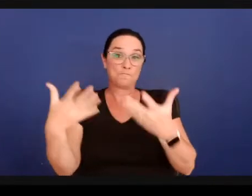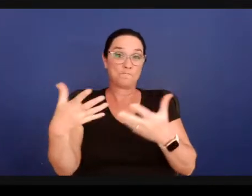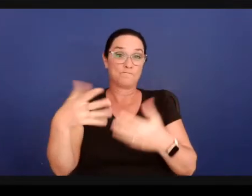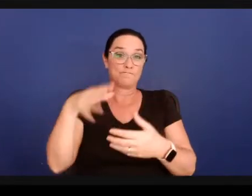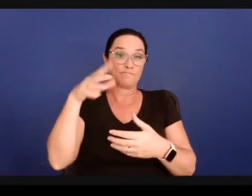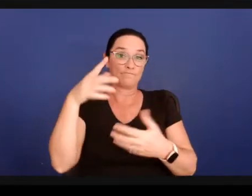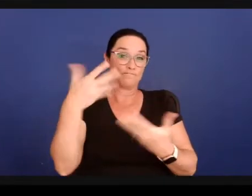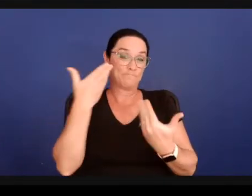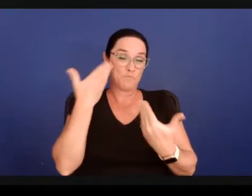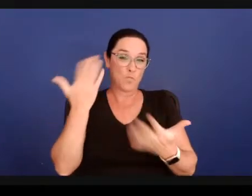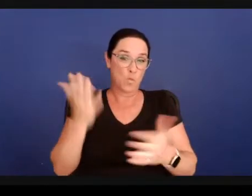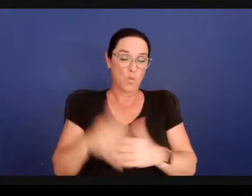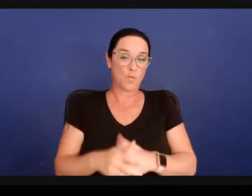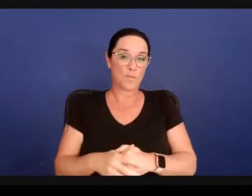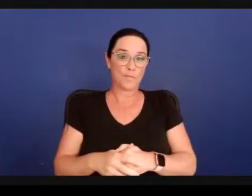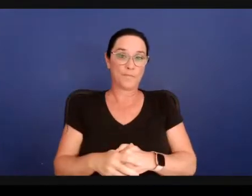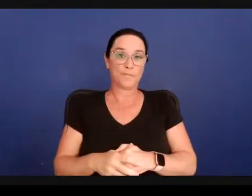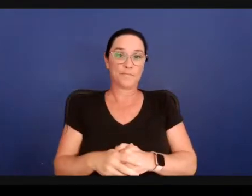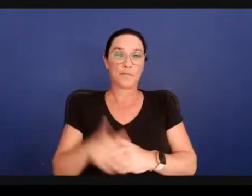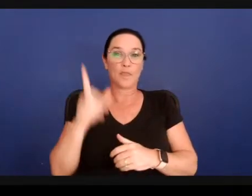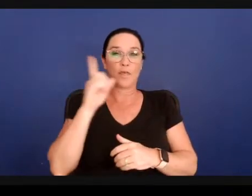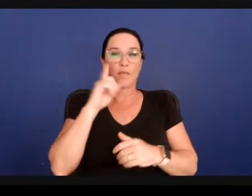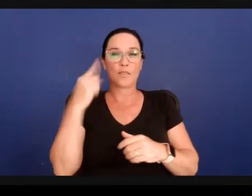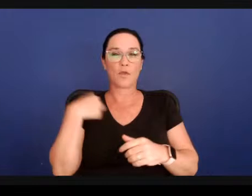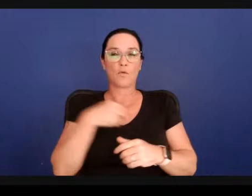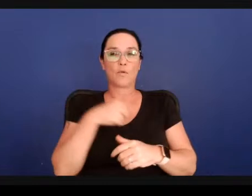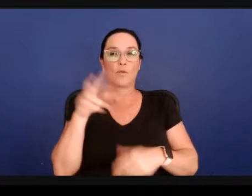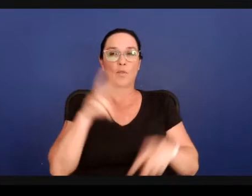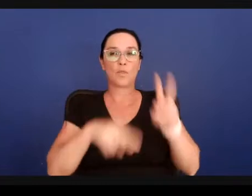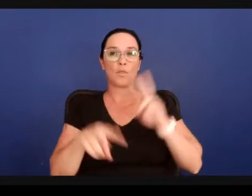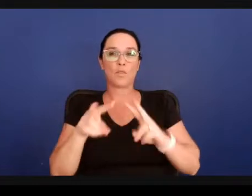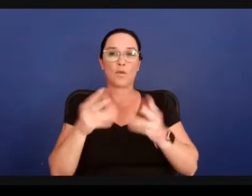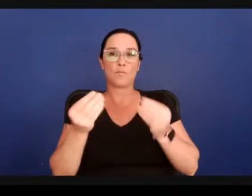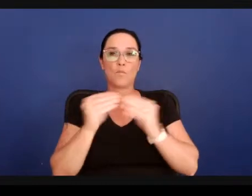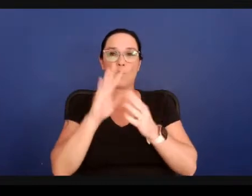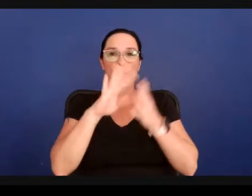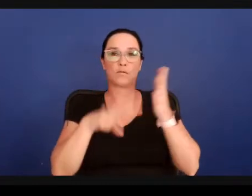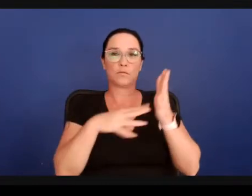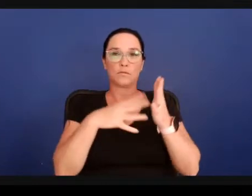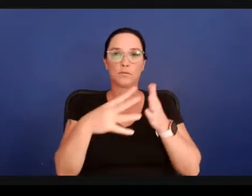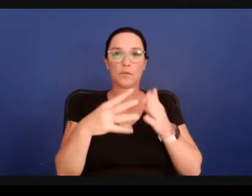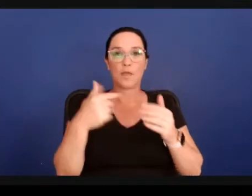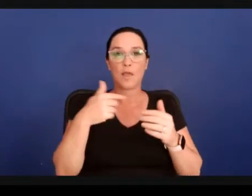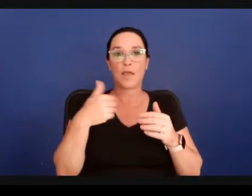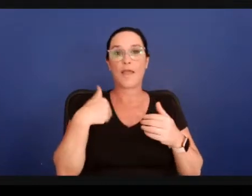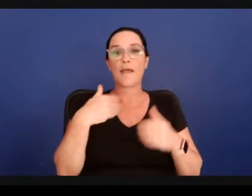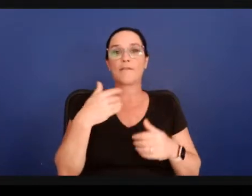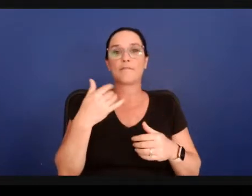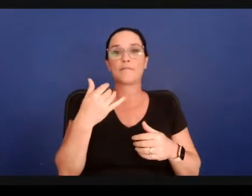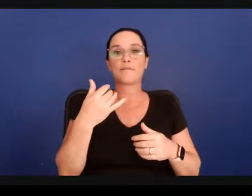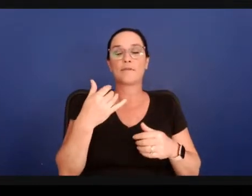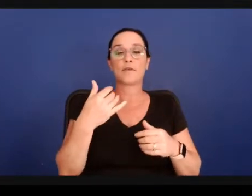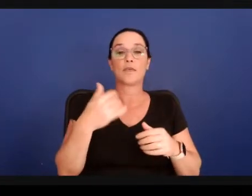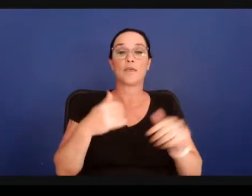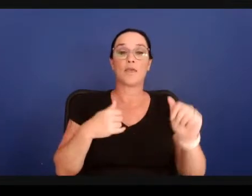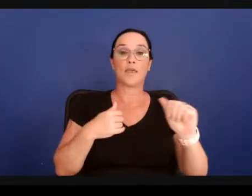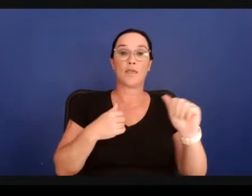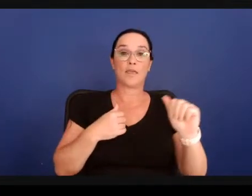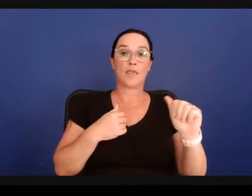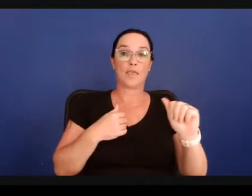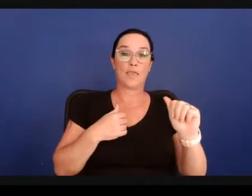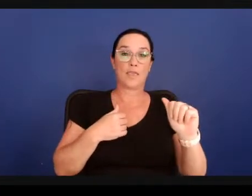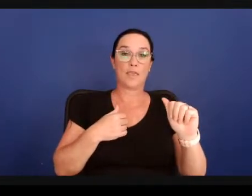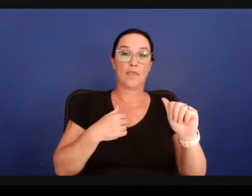would do some cross sections. So I've highlighted first for the full